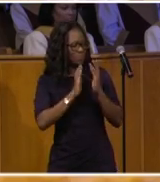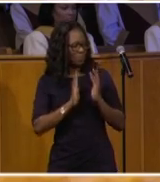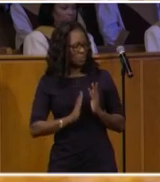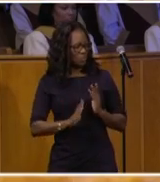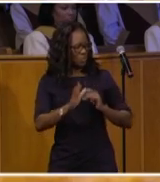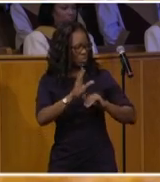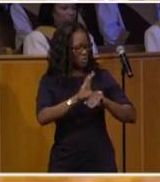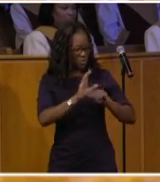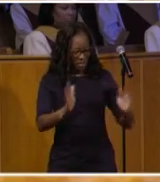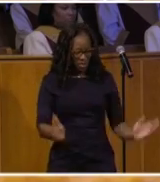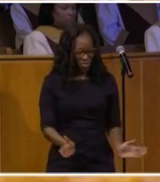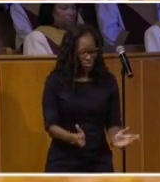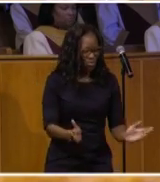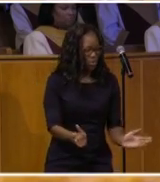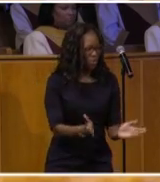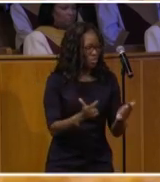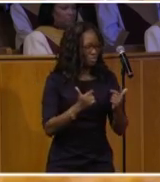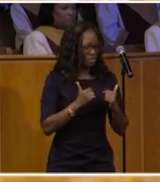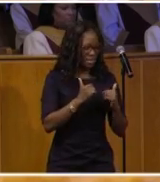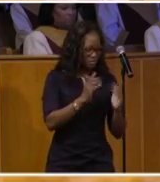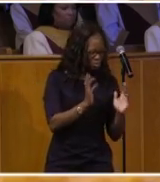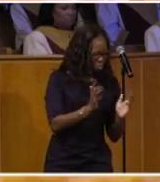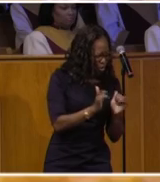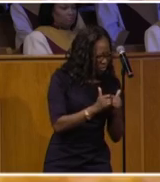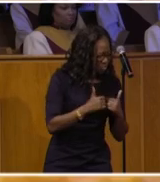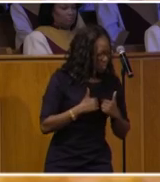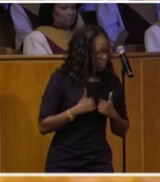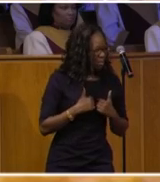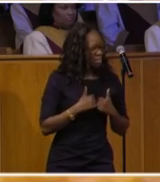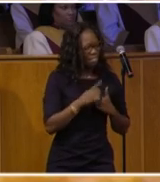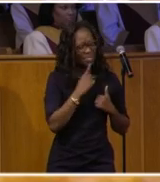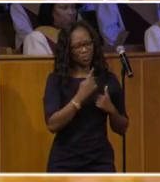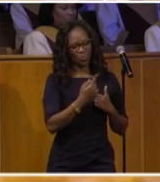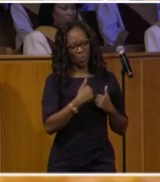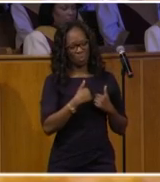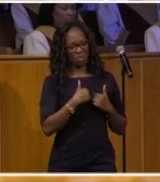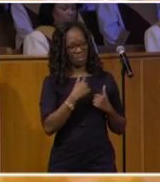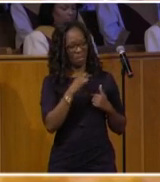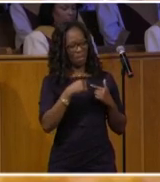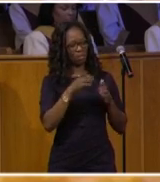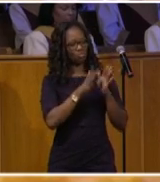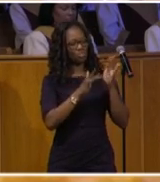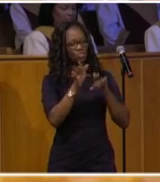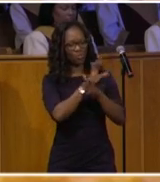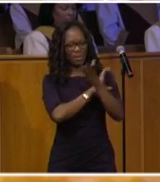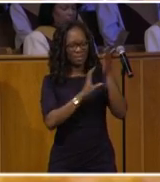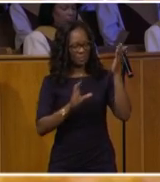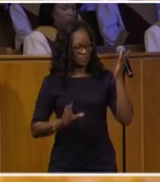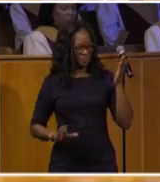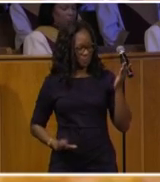They encouraged me, they talked to me, and they told me about Christ.